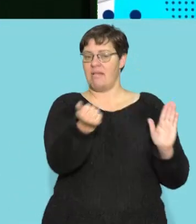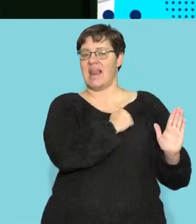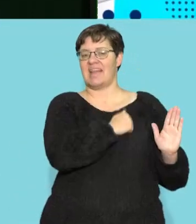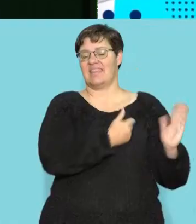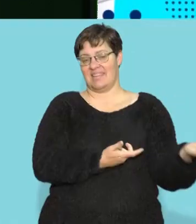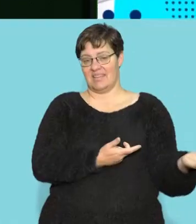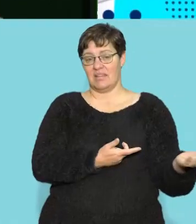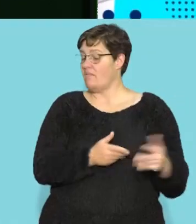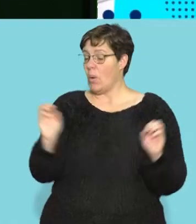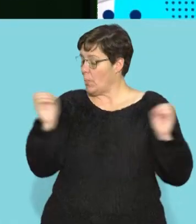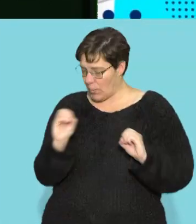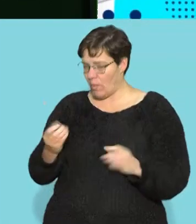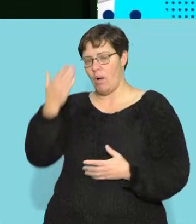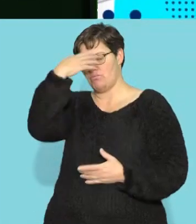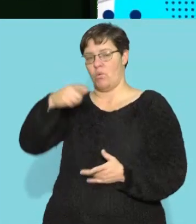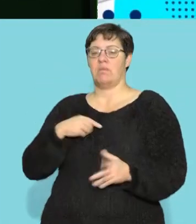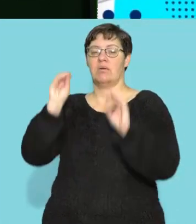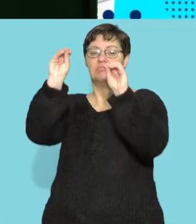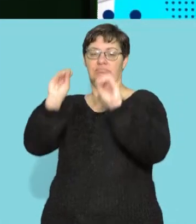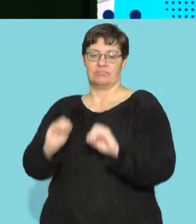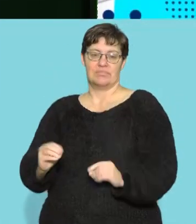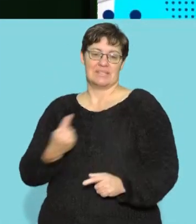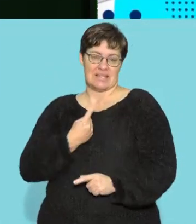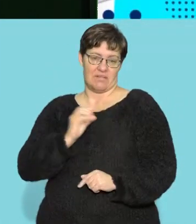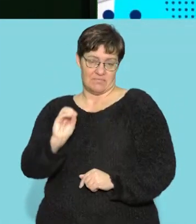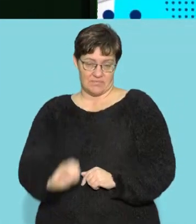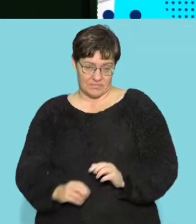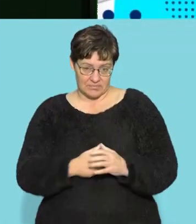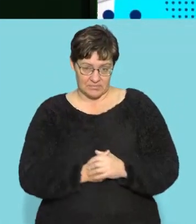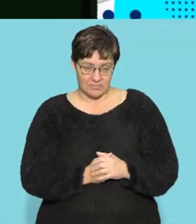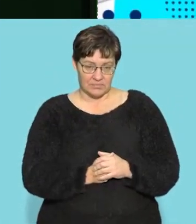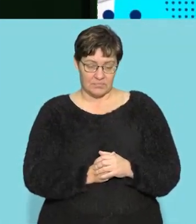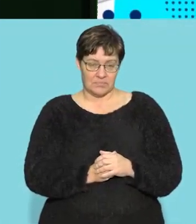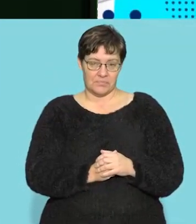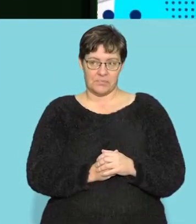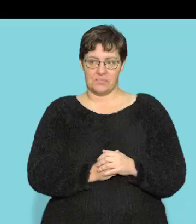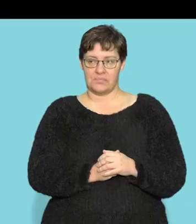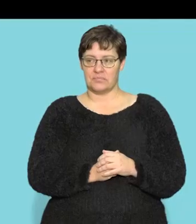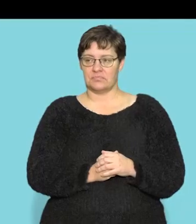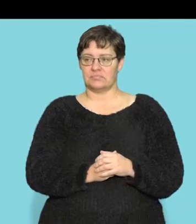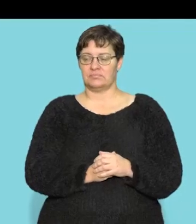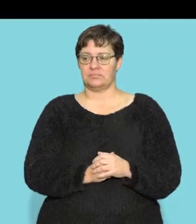well and good. If not, you know what goes into which section of your balance sheet. Okay.